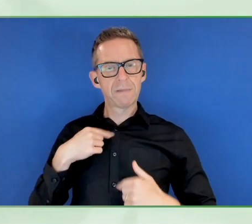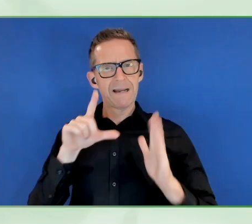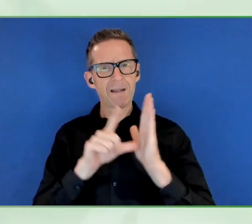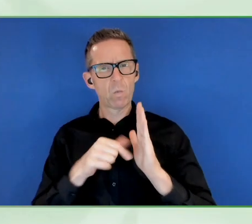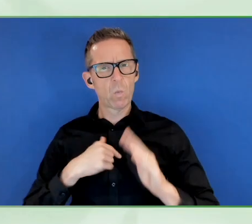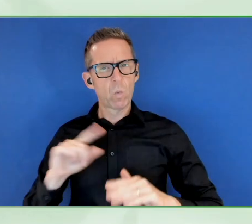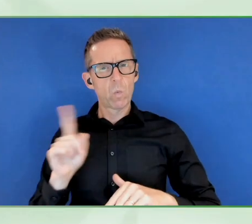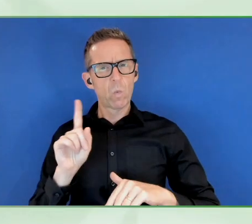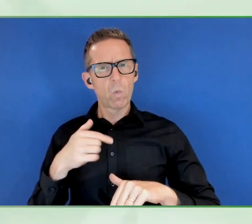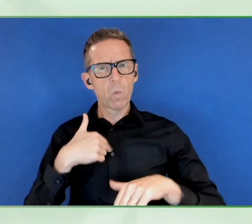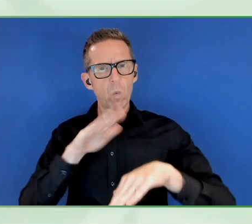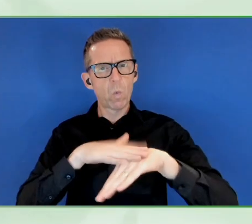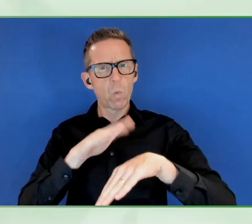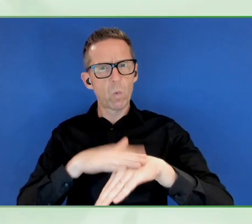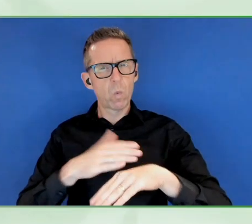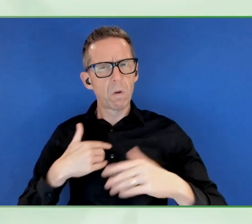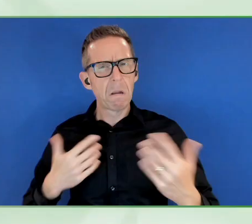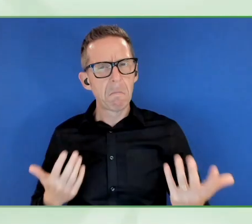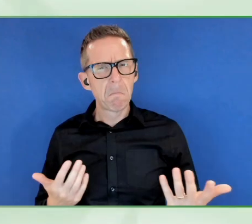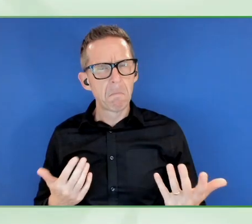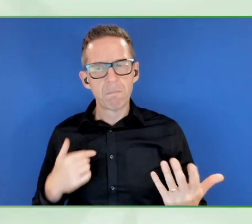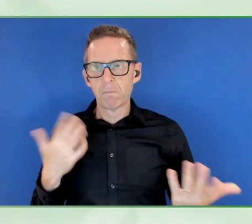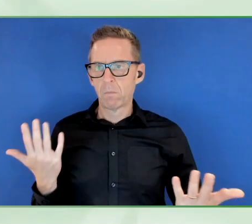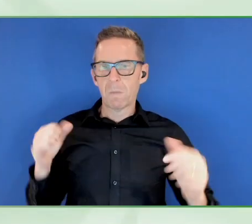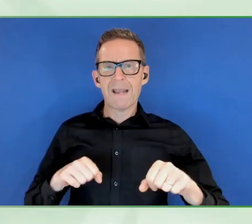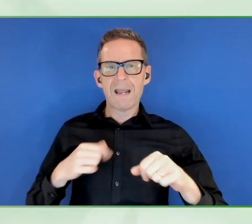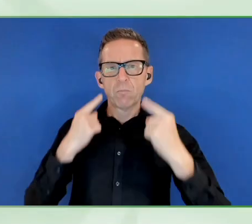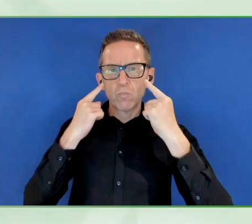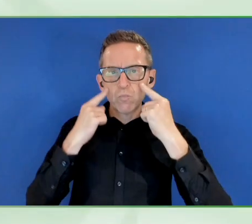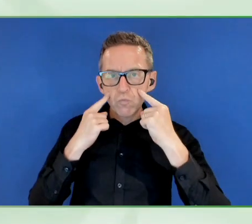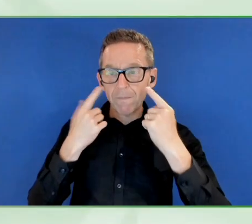view. Who testifies it, and what are the consequences?